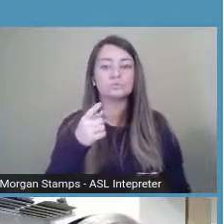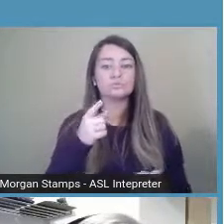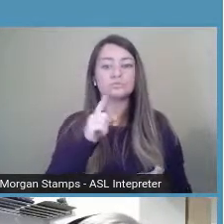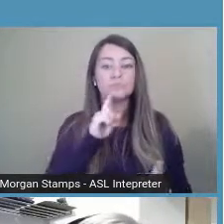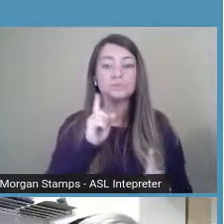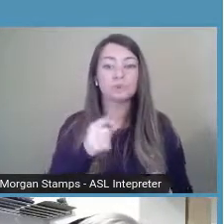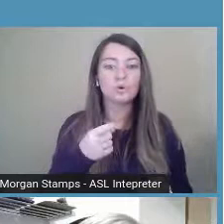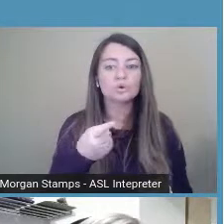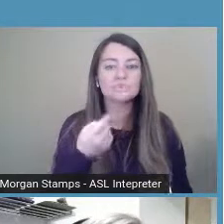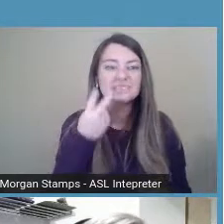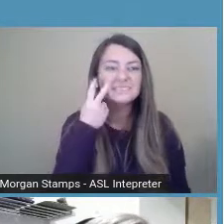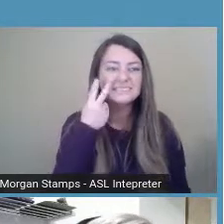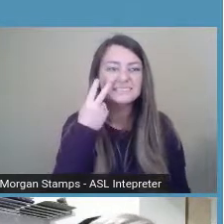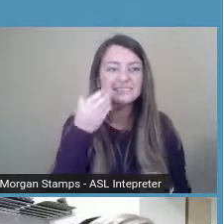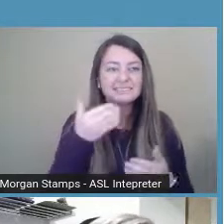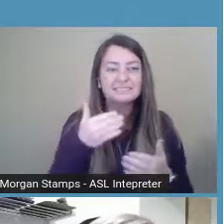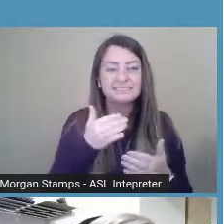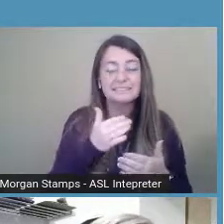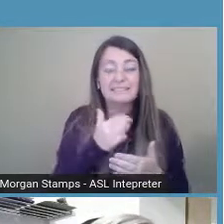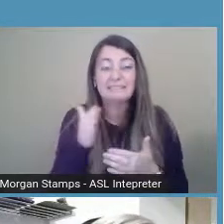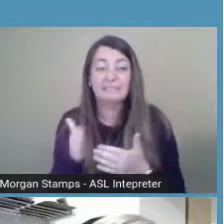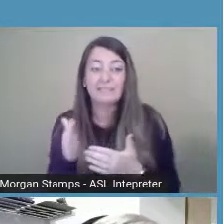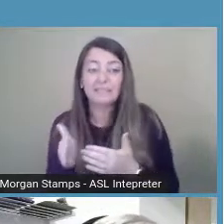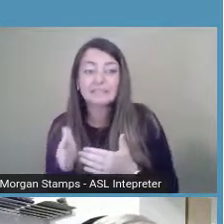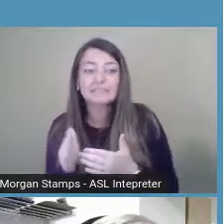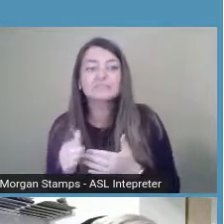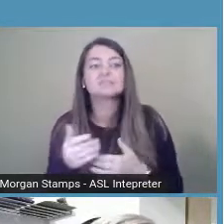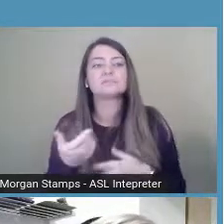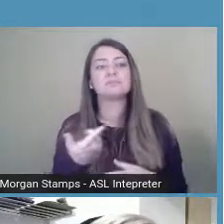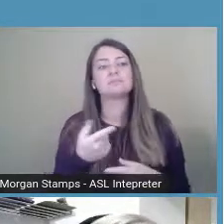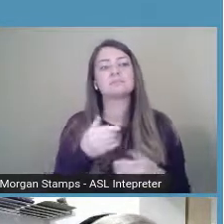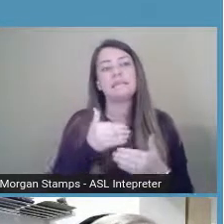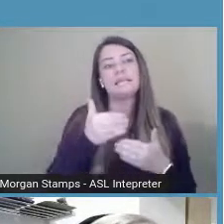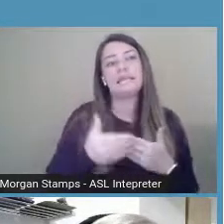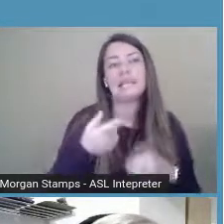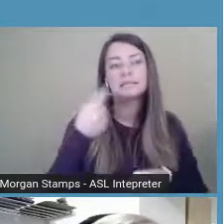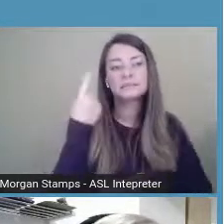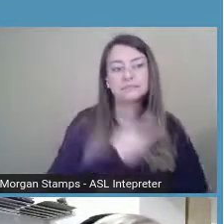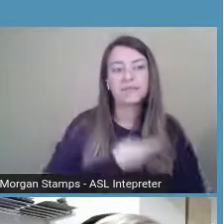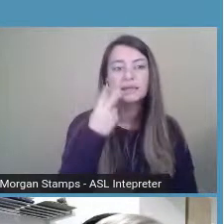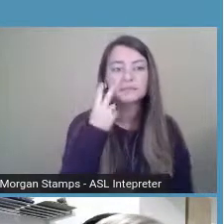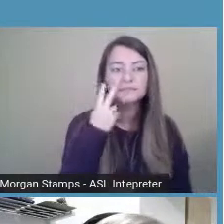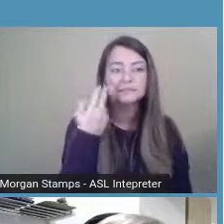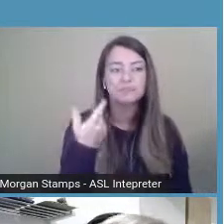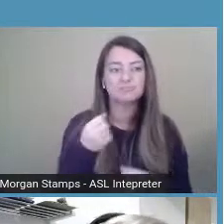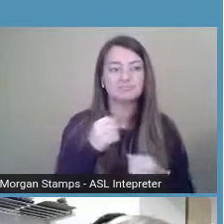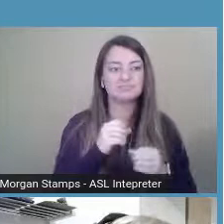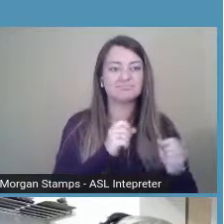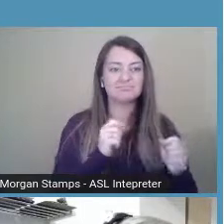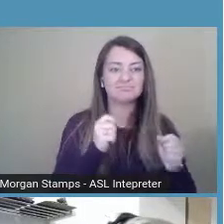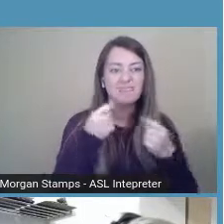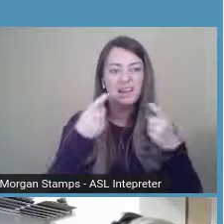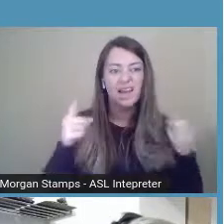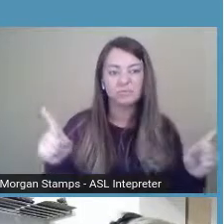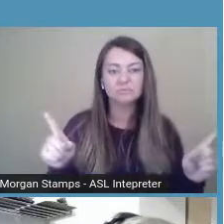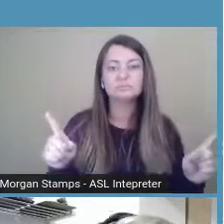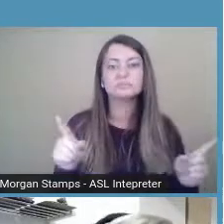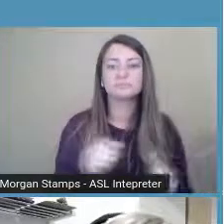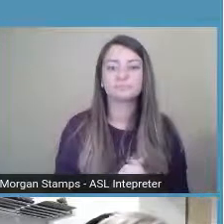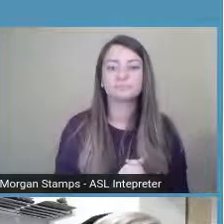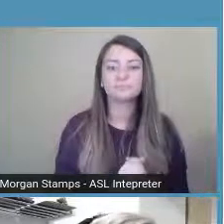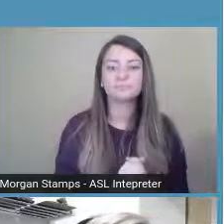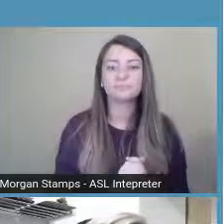one seemed to mind. All in all, most of these program elements would be fairly easy to replicate for in-person trivia later on.